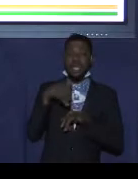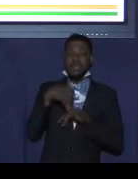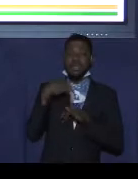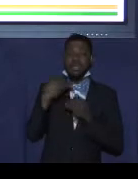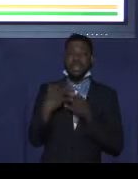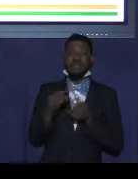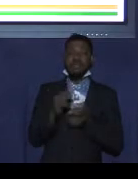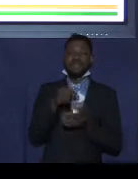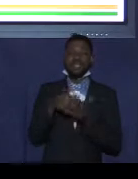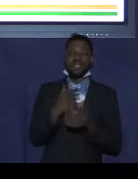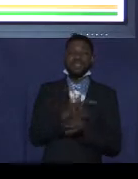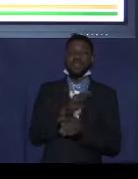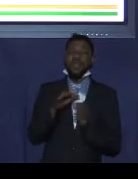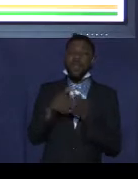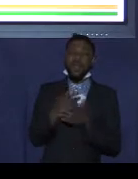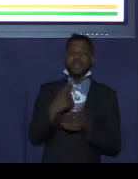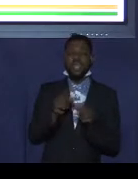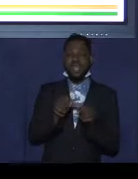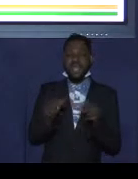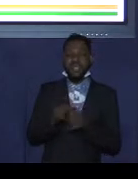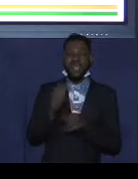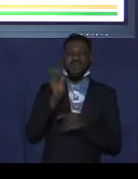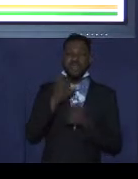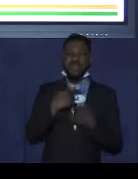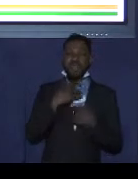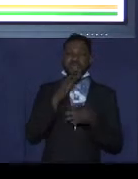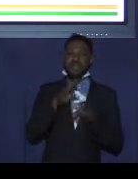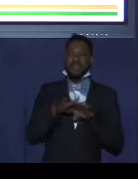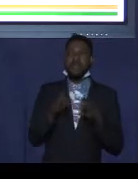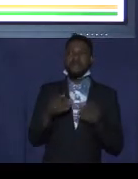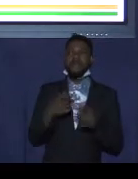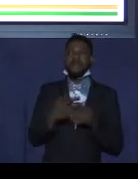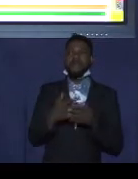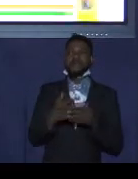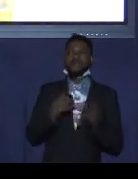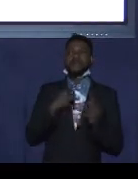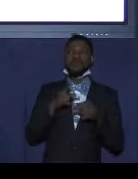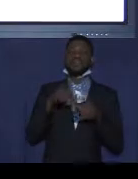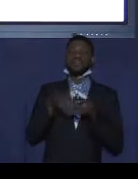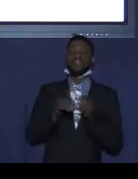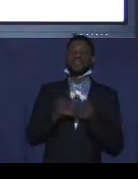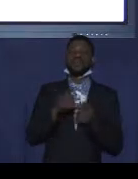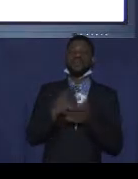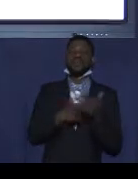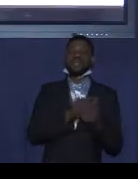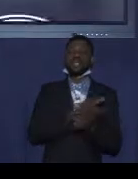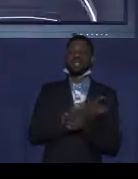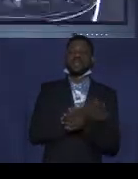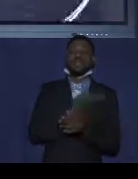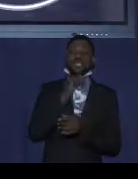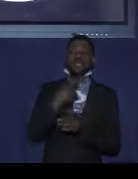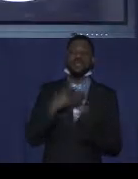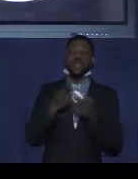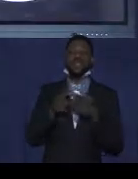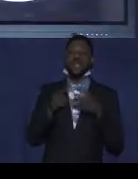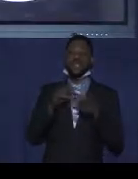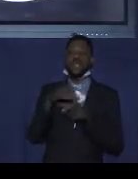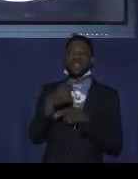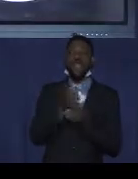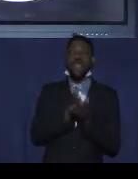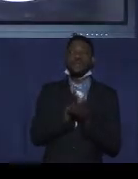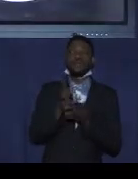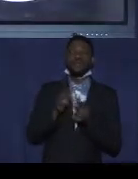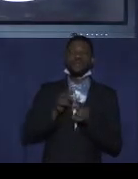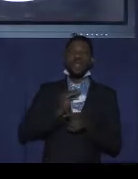this lesson, all gray areas would have been cleared up for you. But before we go into what capacity is, we have to look